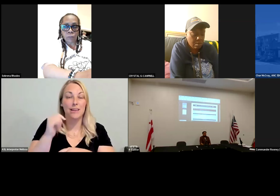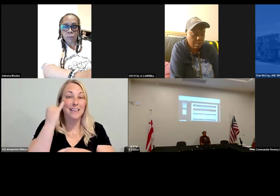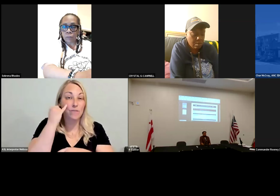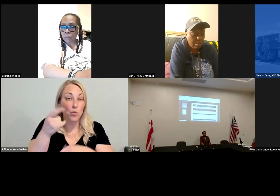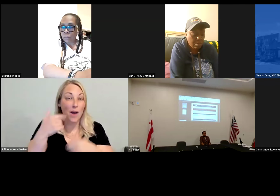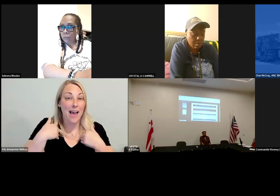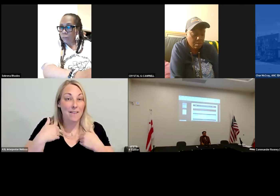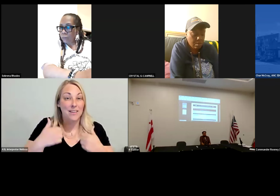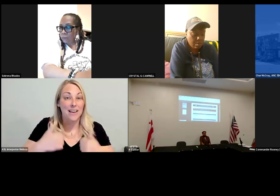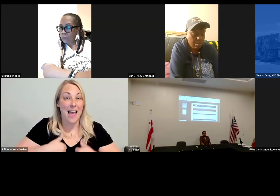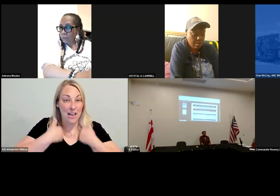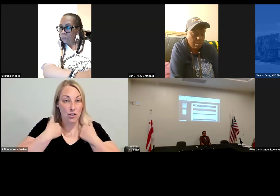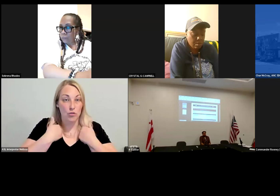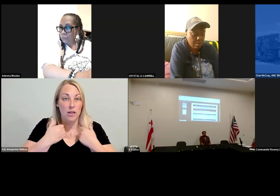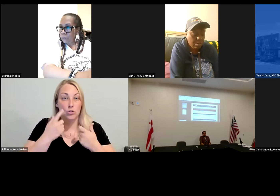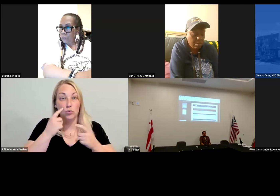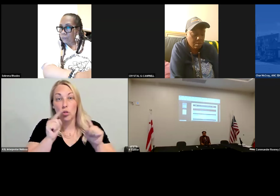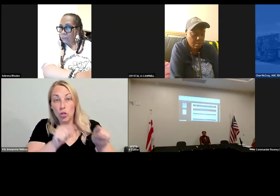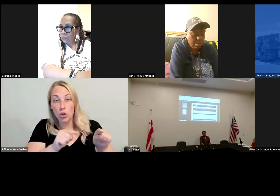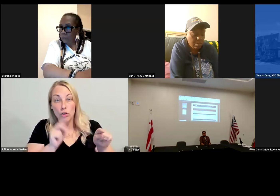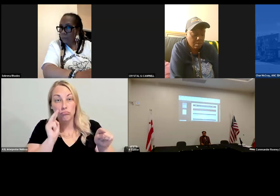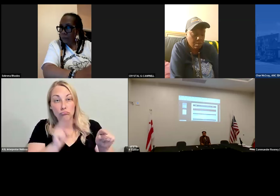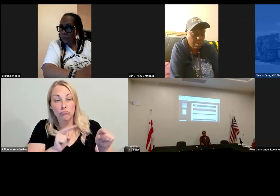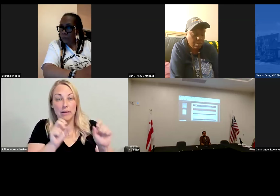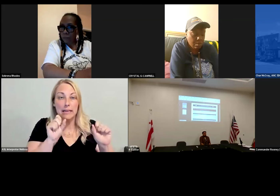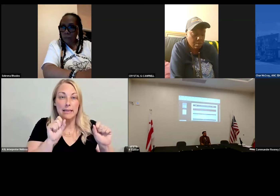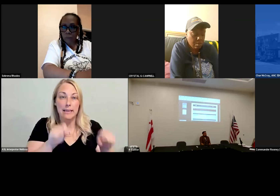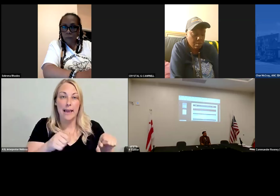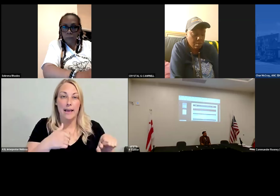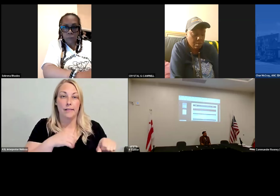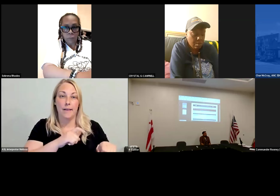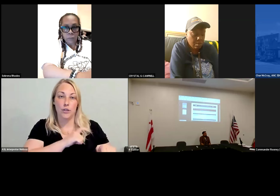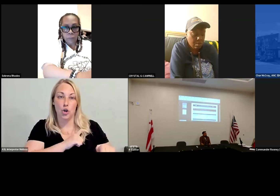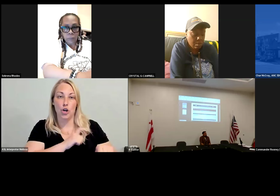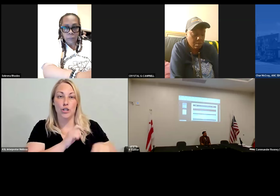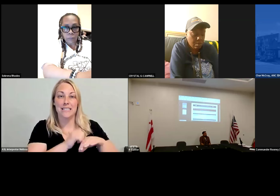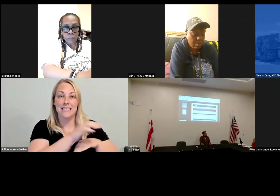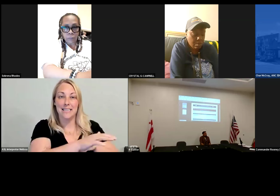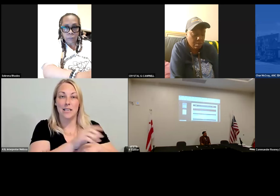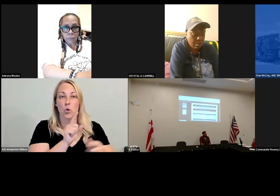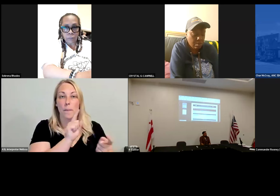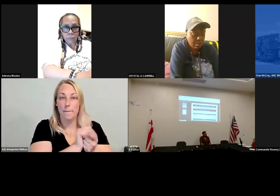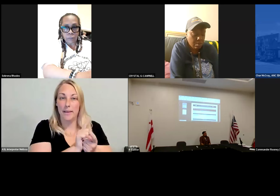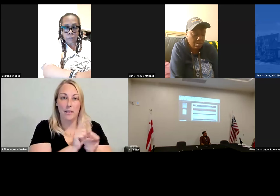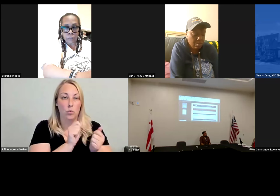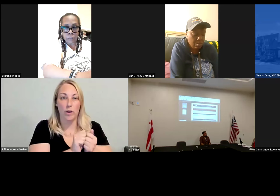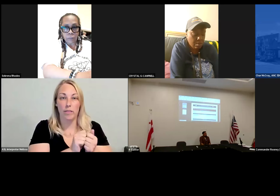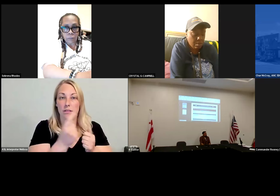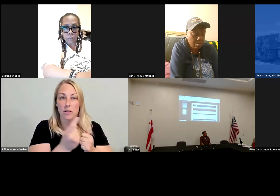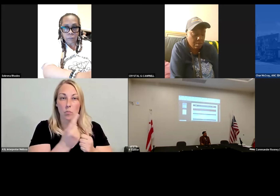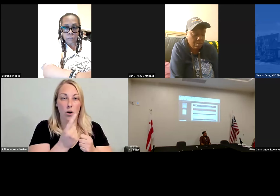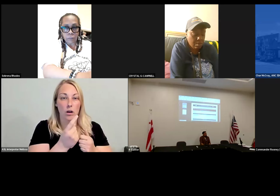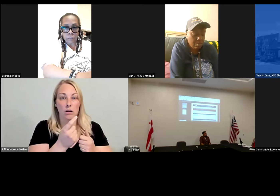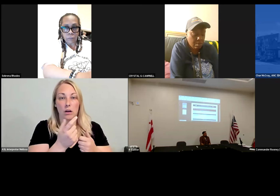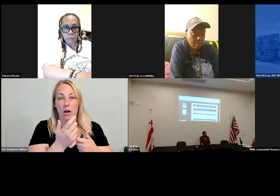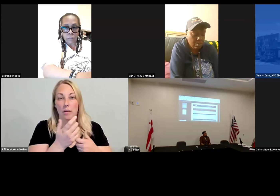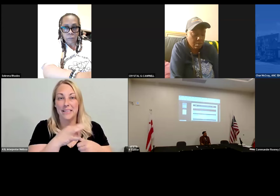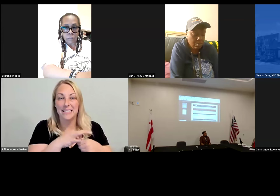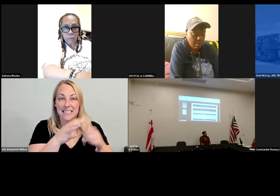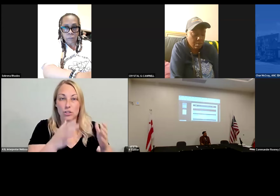could send them out there, or at least send a sergeant out there to take a look at it, or at least meet with you, or meet with one of your constituents or